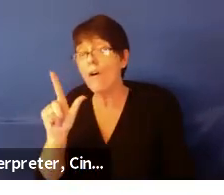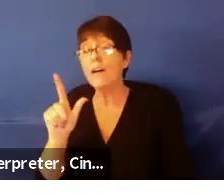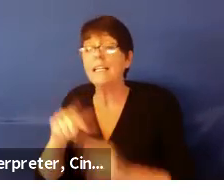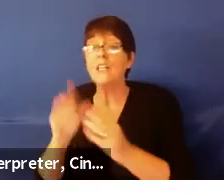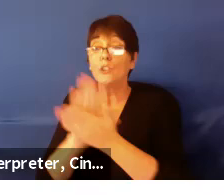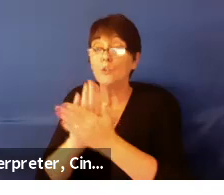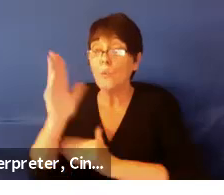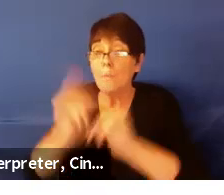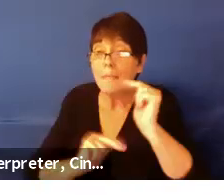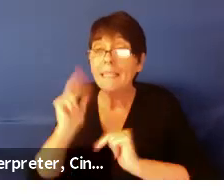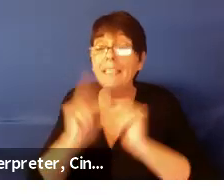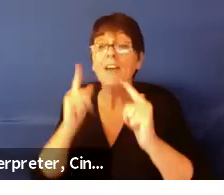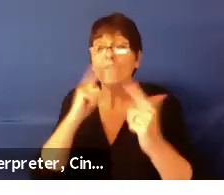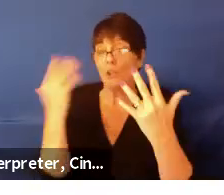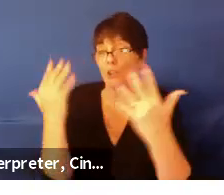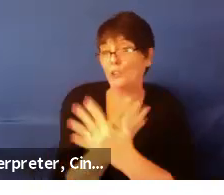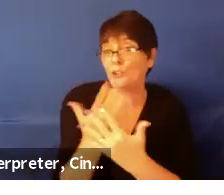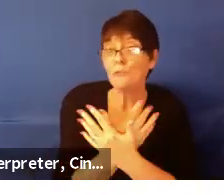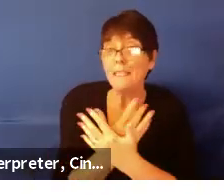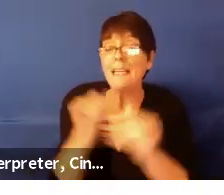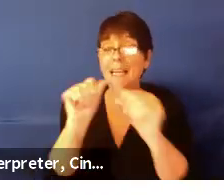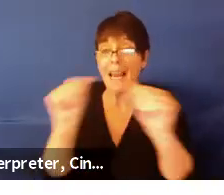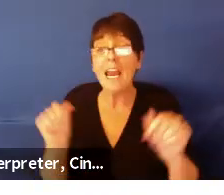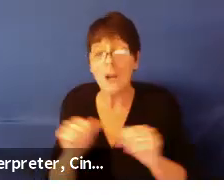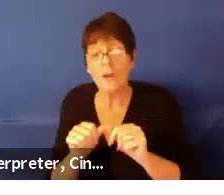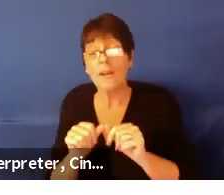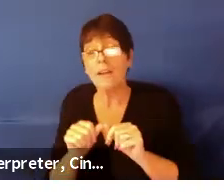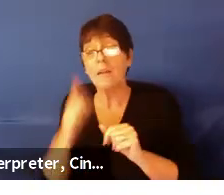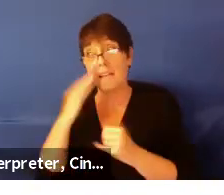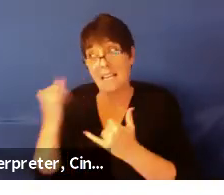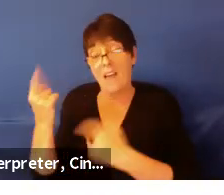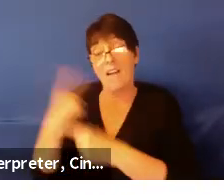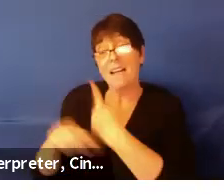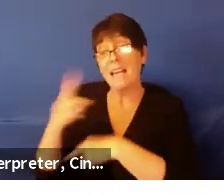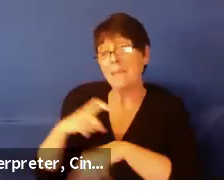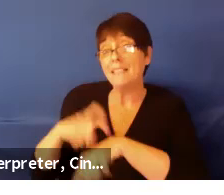building, as the screening area because of inclement weather.